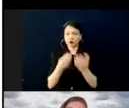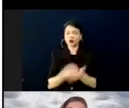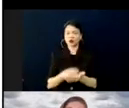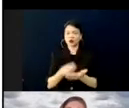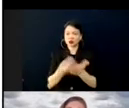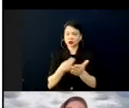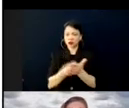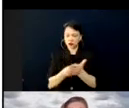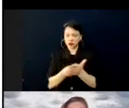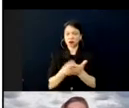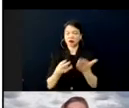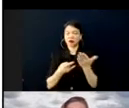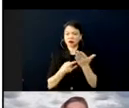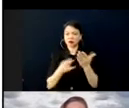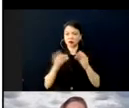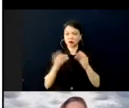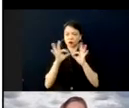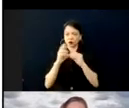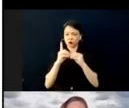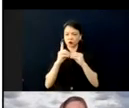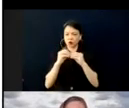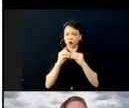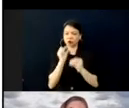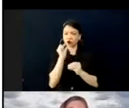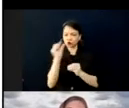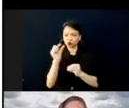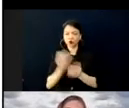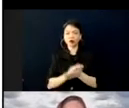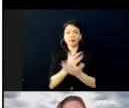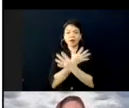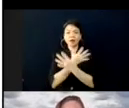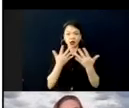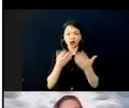benefits in terms of facilitating economic